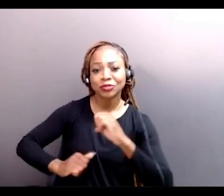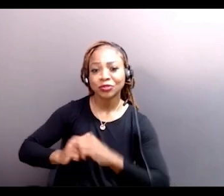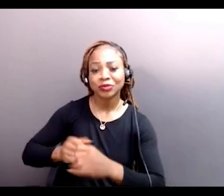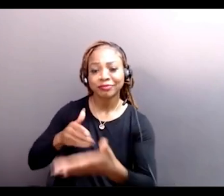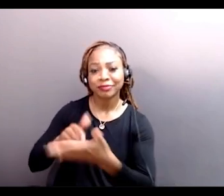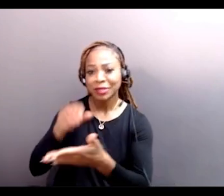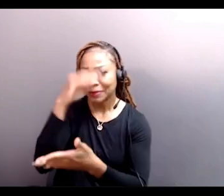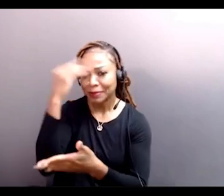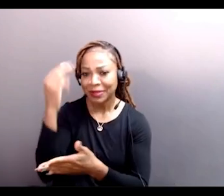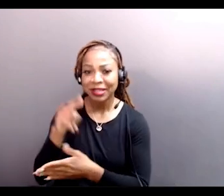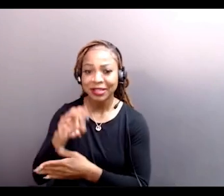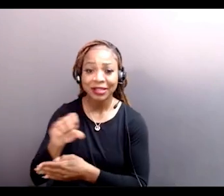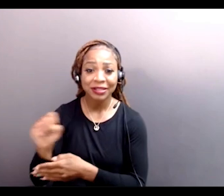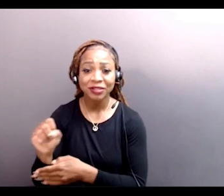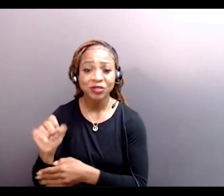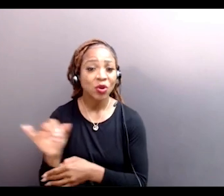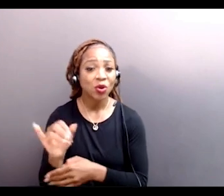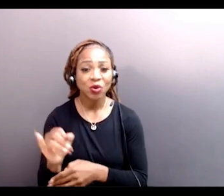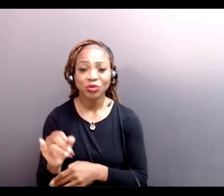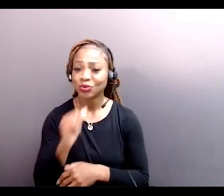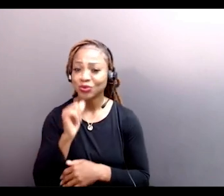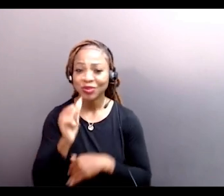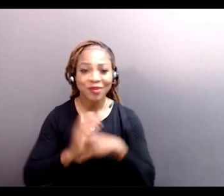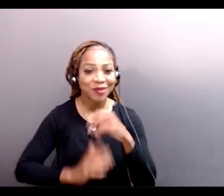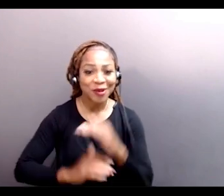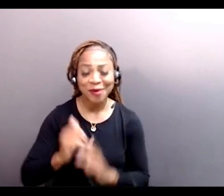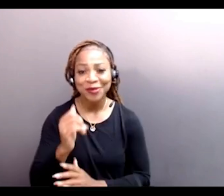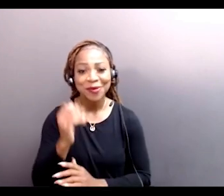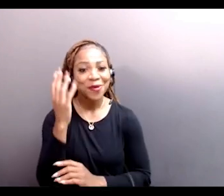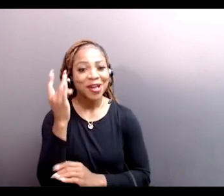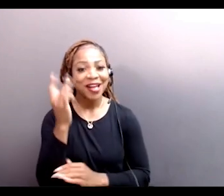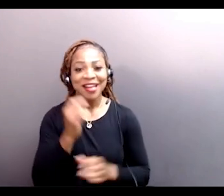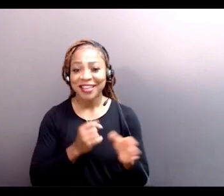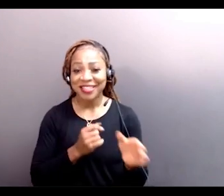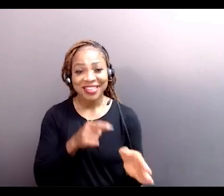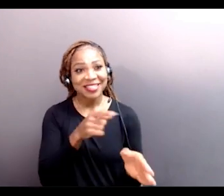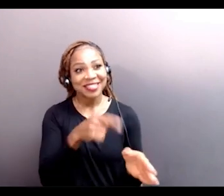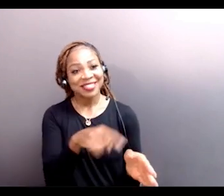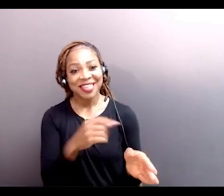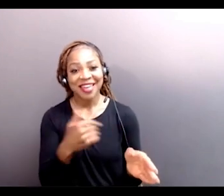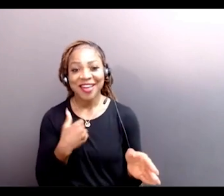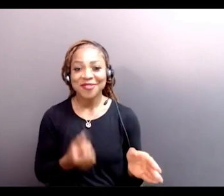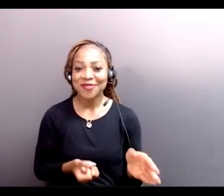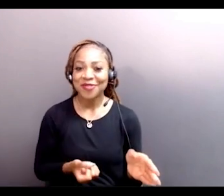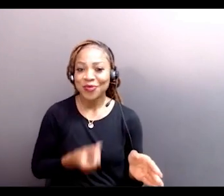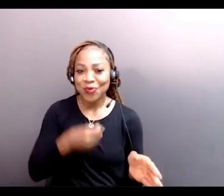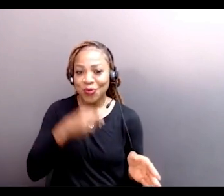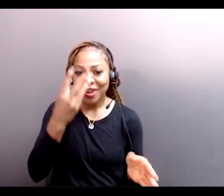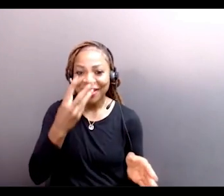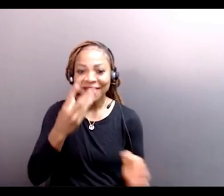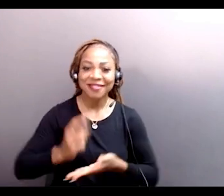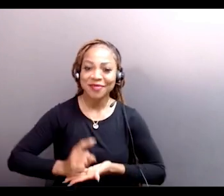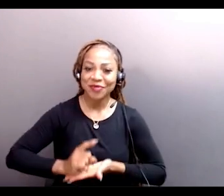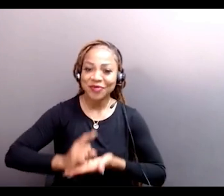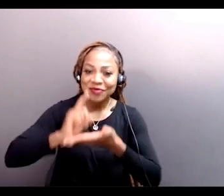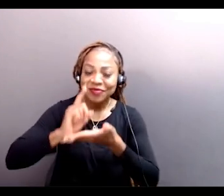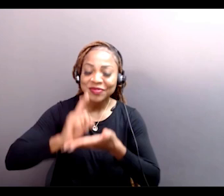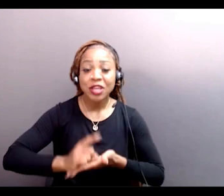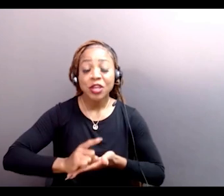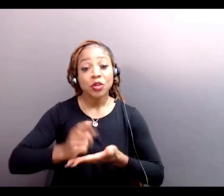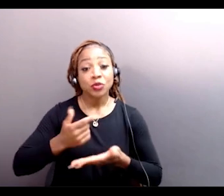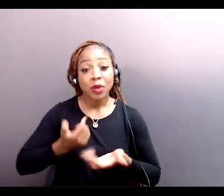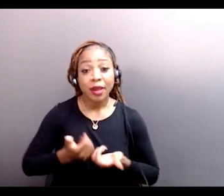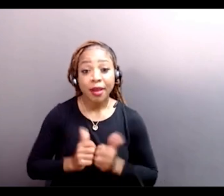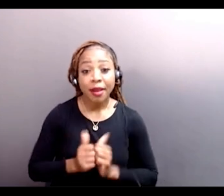also will be uncomfortable understanding that they do have white privilege. And so one of the ways we try to